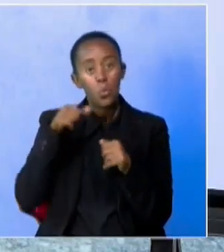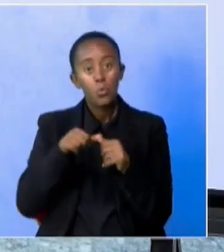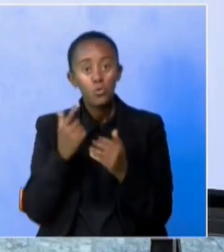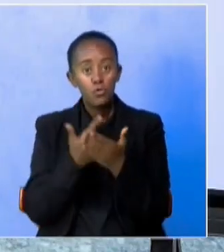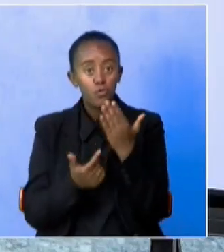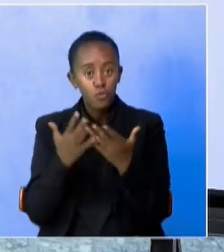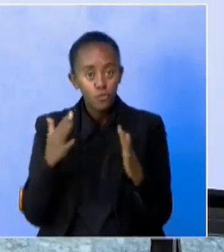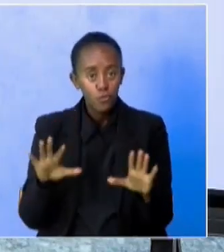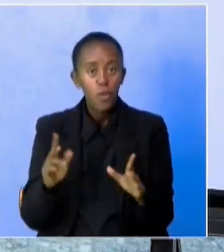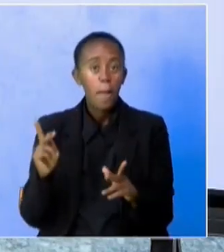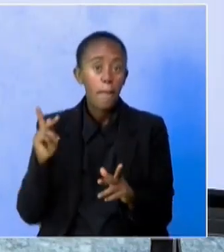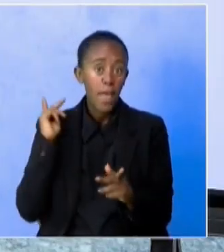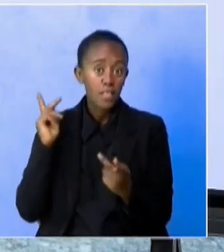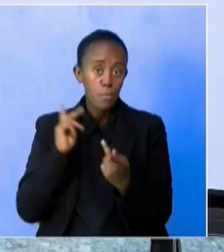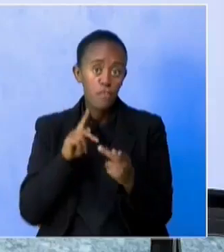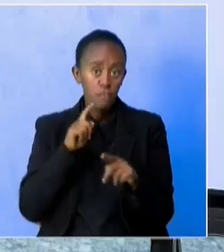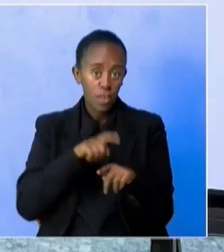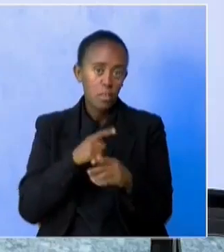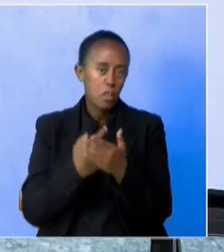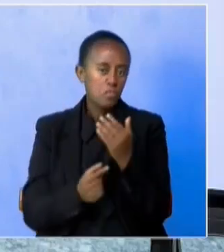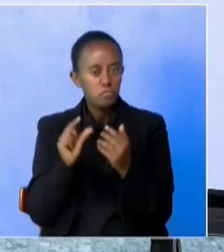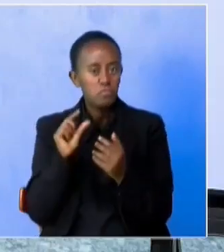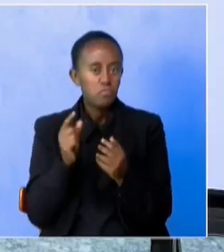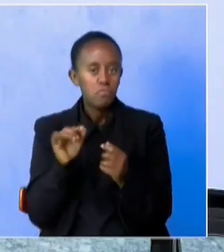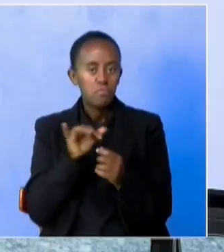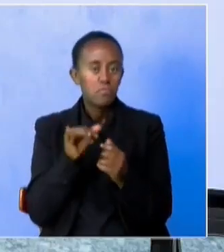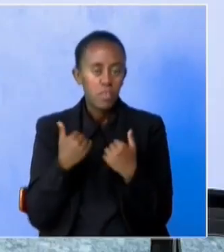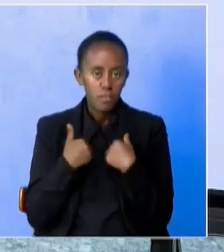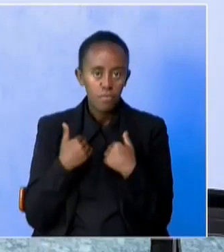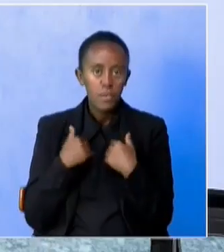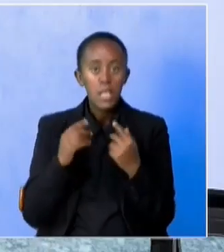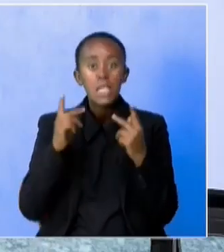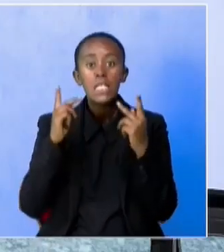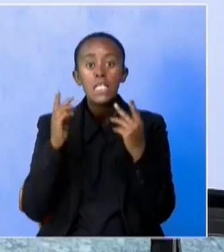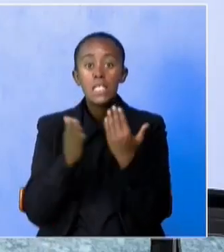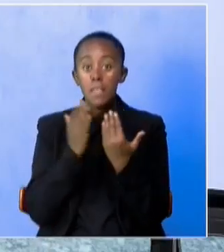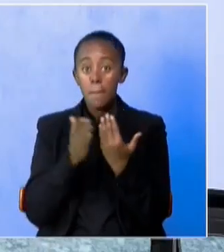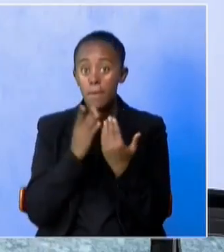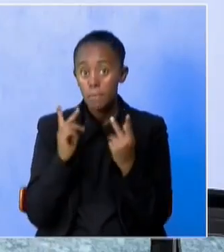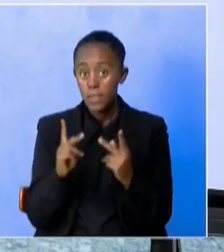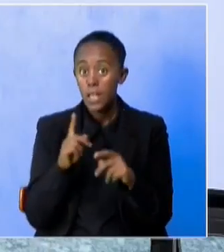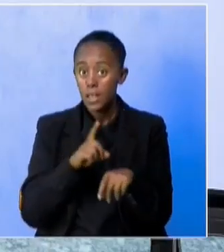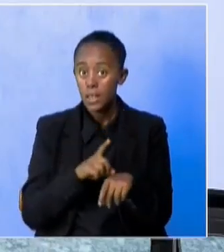tense. So the simple present tense, let's give a quick example.